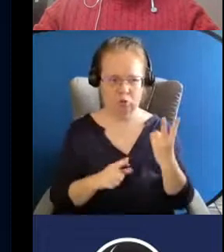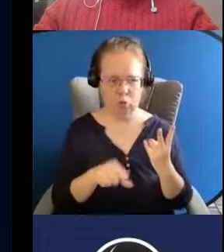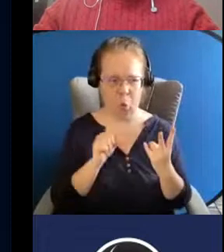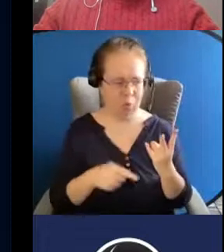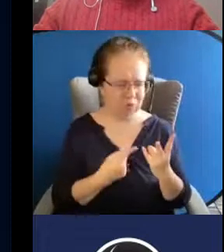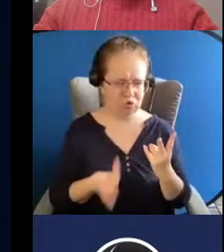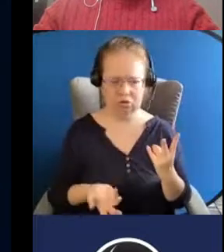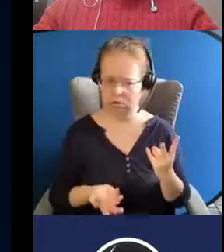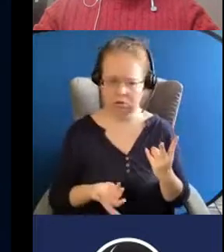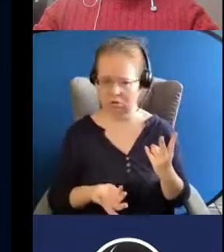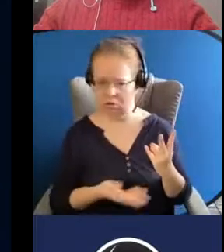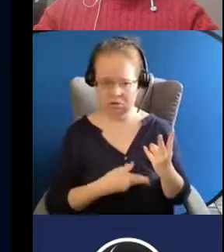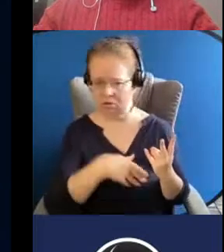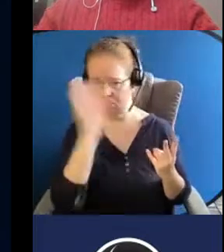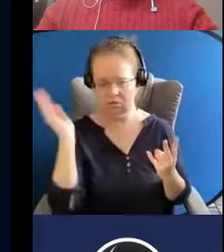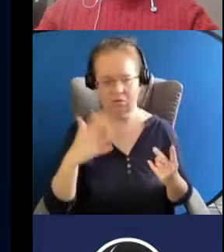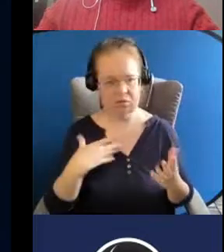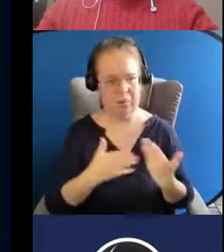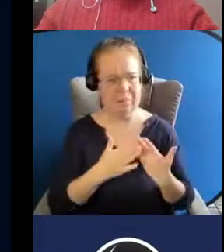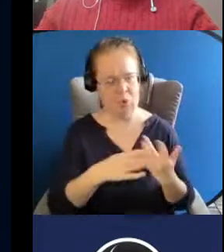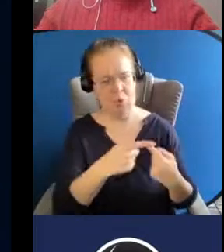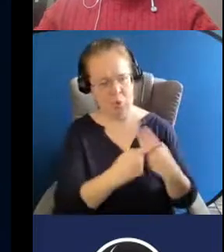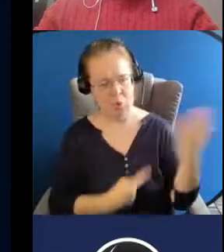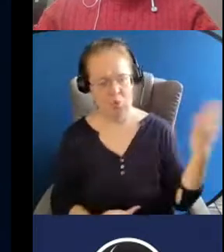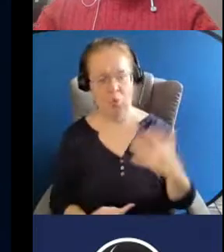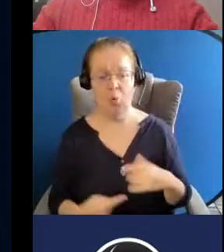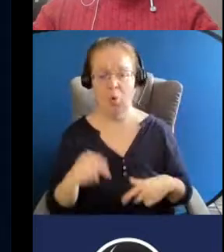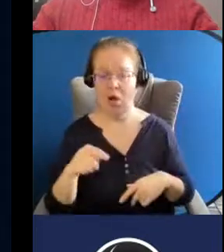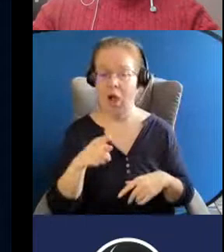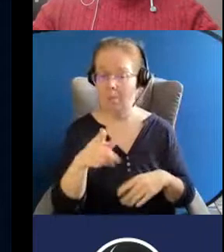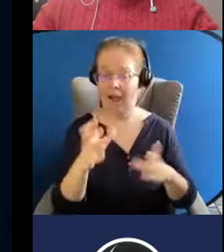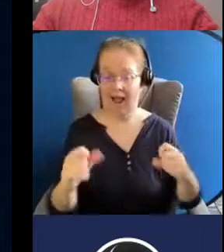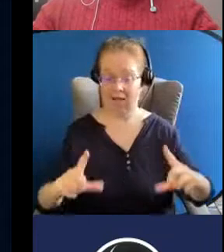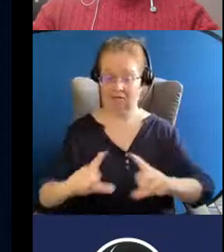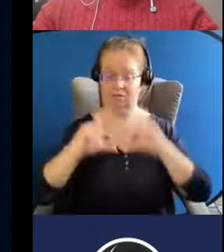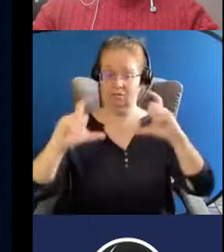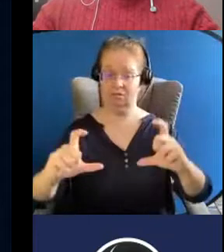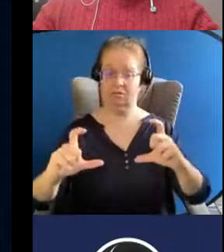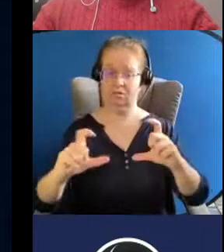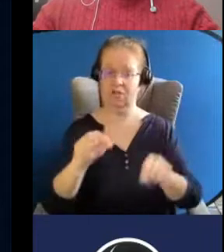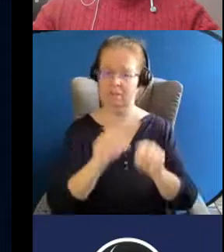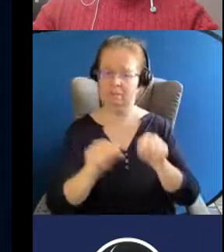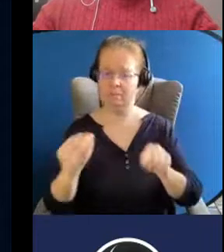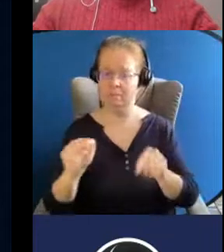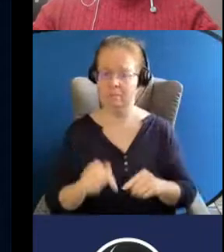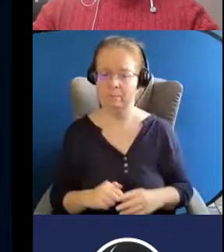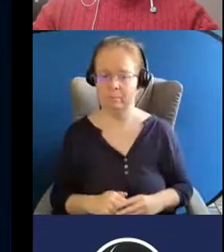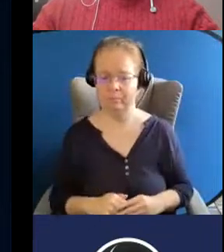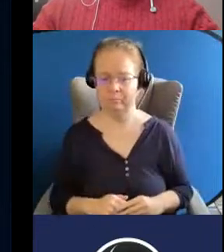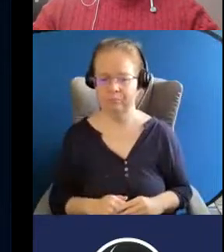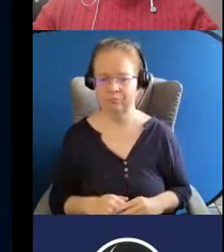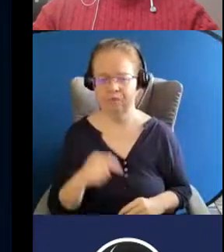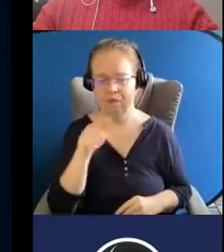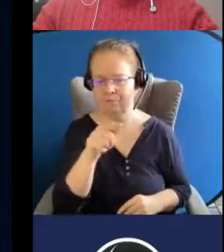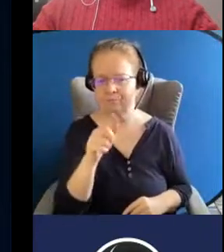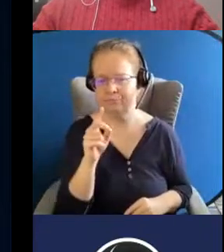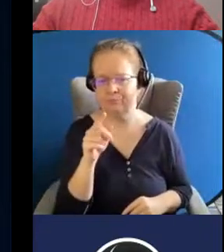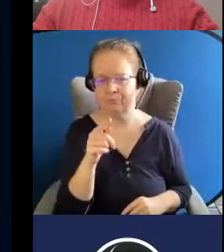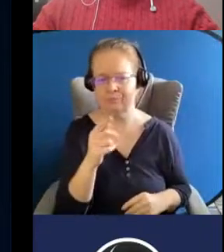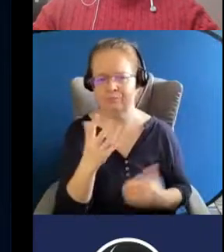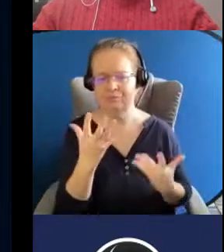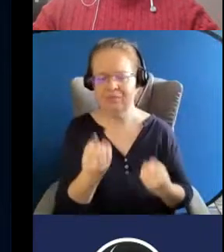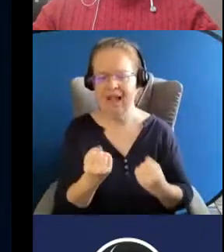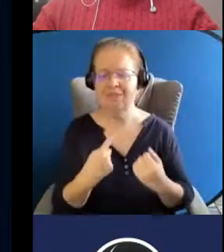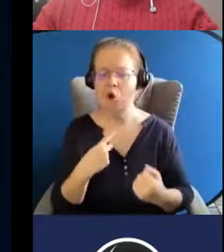options? And not only that, inside of touch keyboard, but inside of touch keyboard, there's this new voice